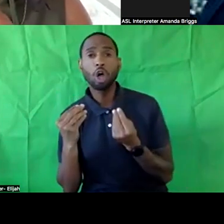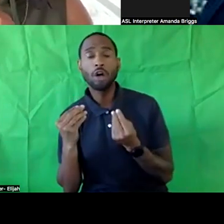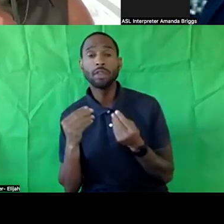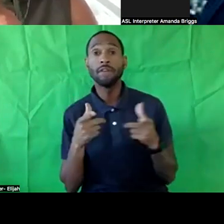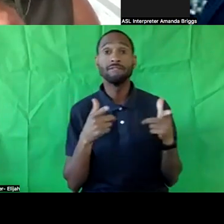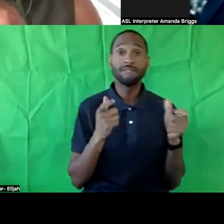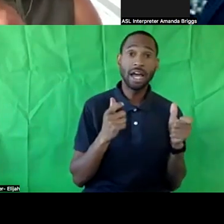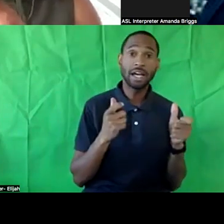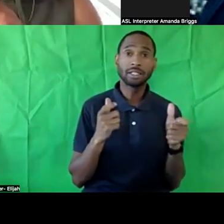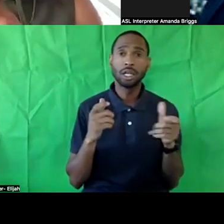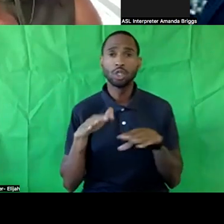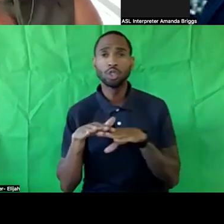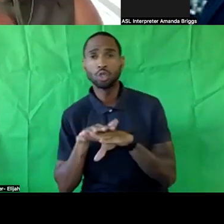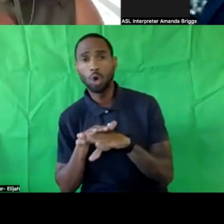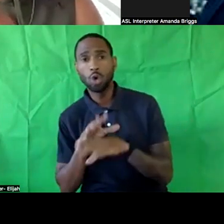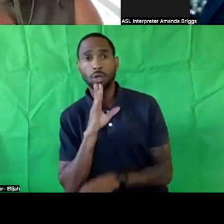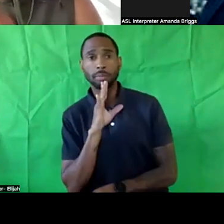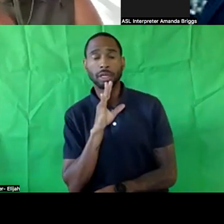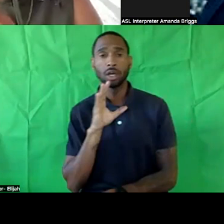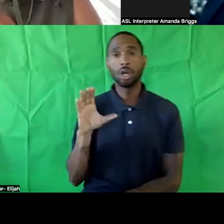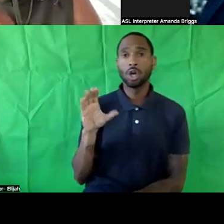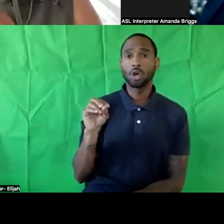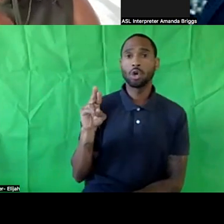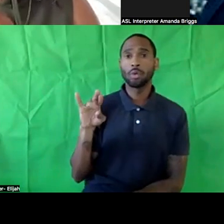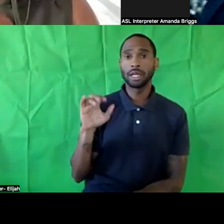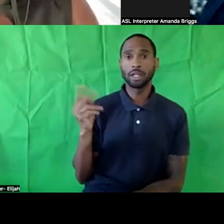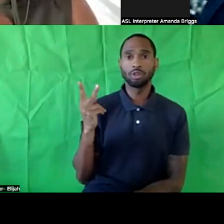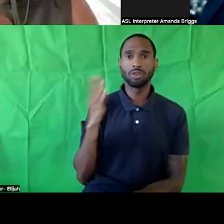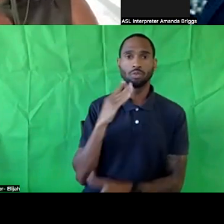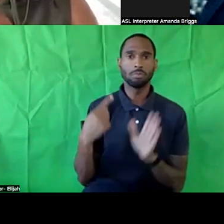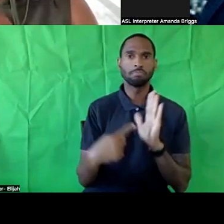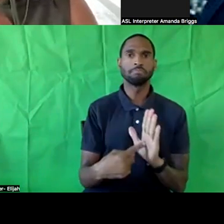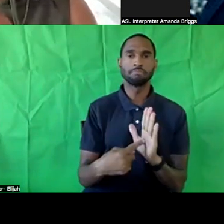slow. Karina and I are going to do a demo. Karina, you ready?